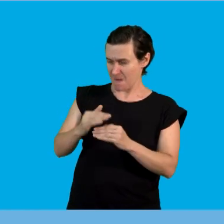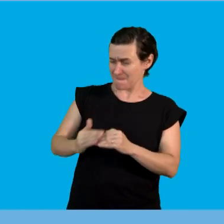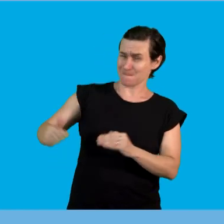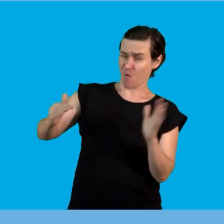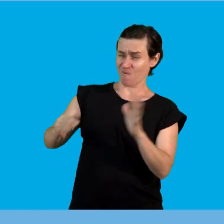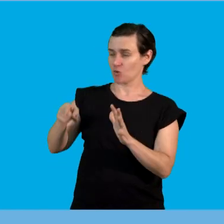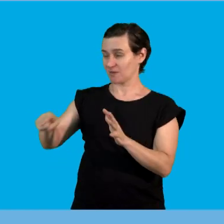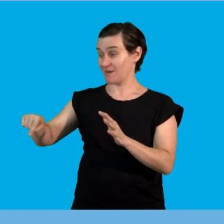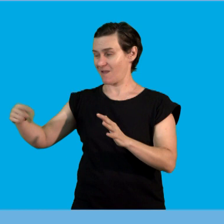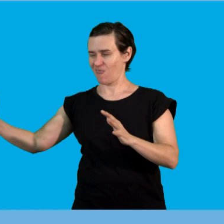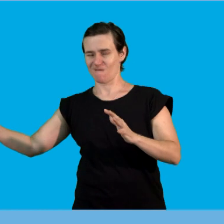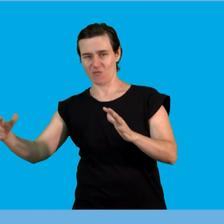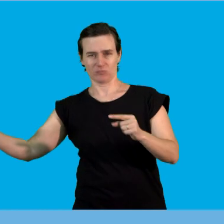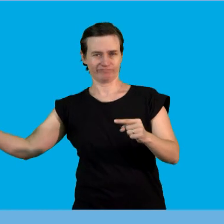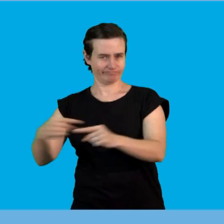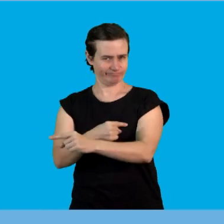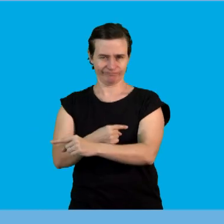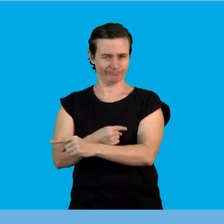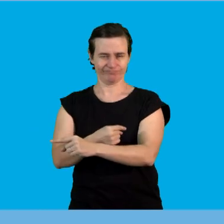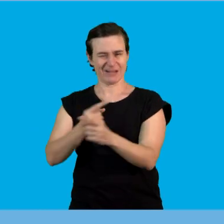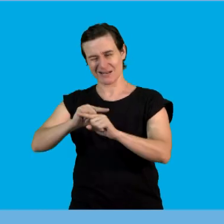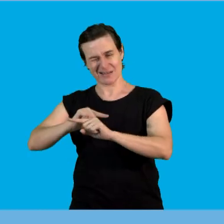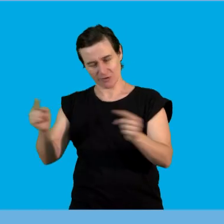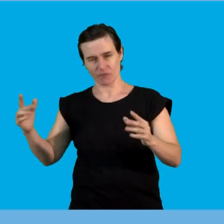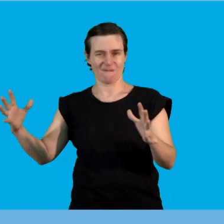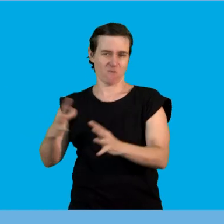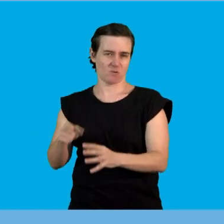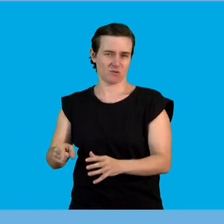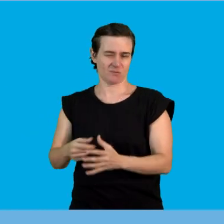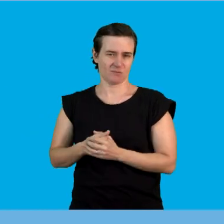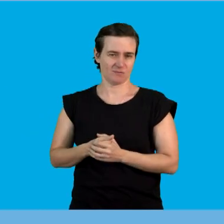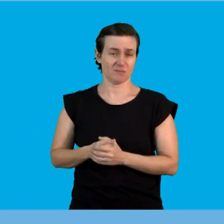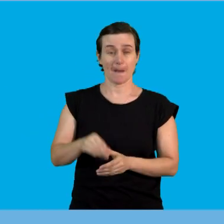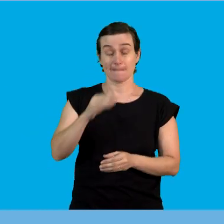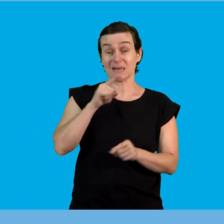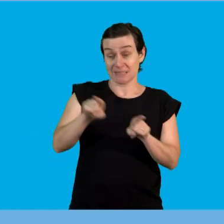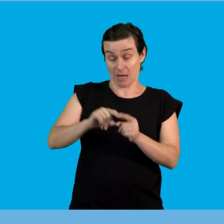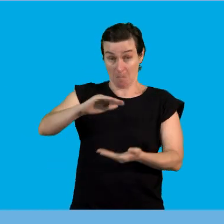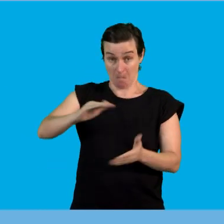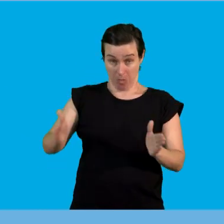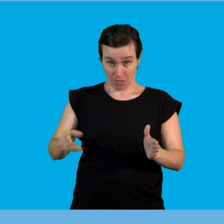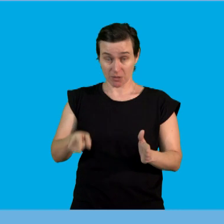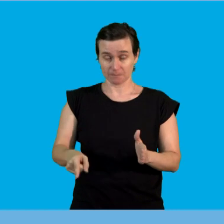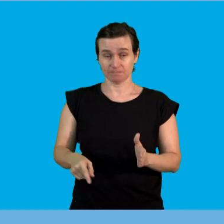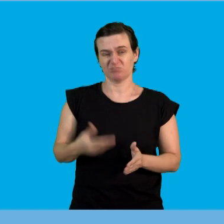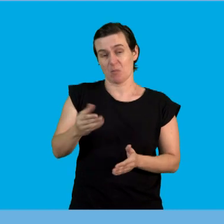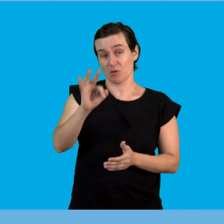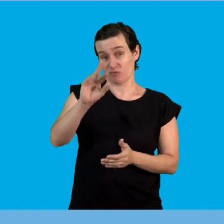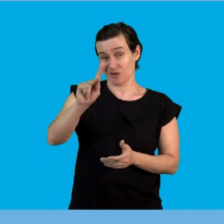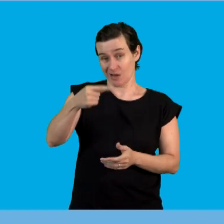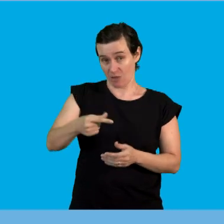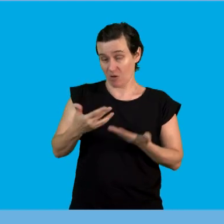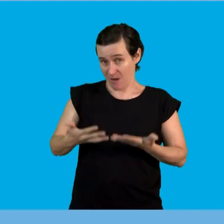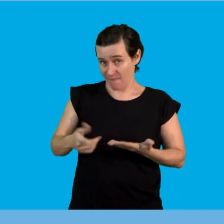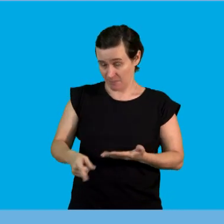than the force applied in the opposite direction. So now that means, should we have the very same block that has a mass of